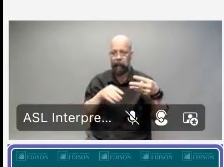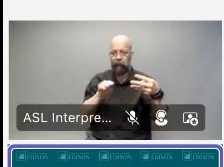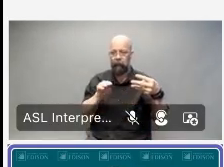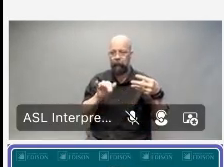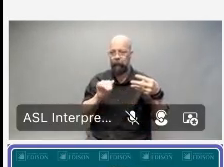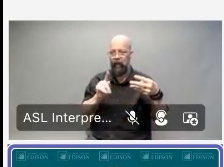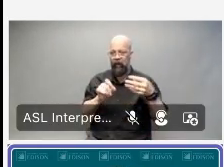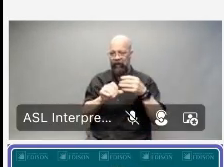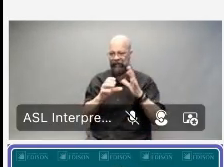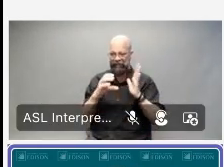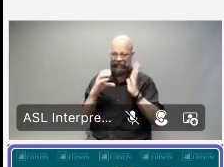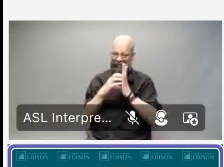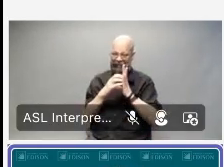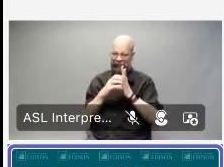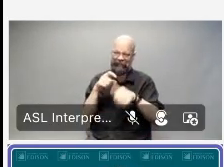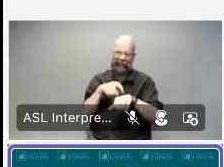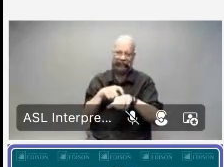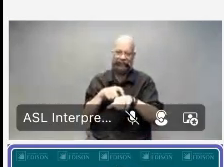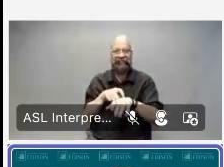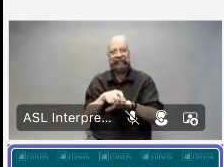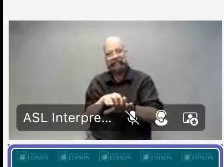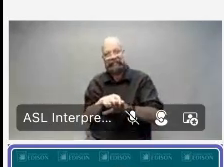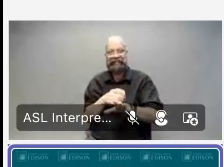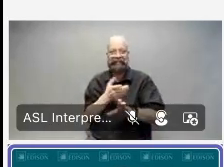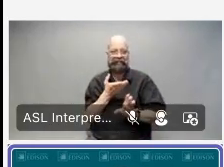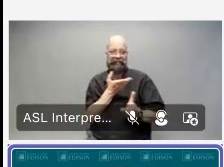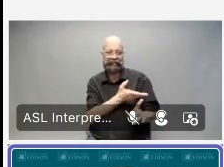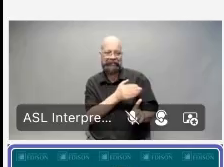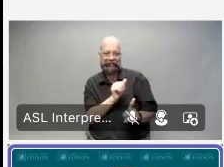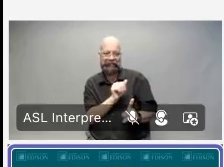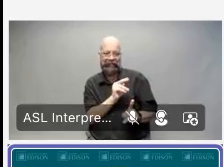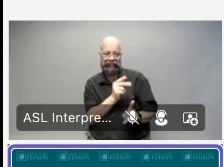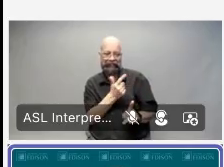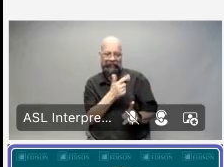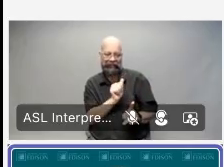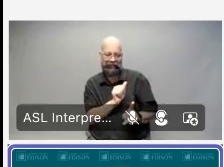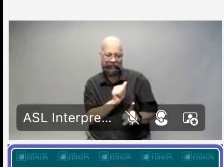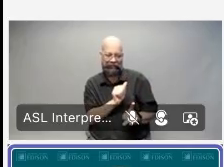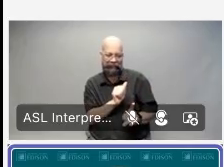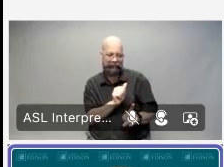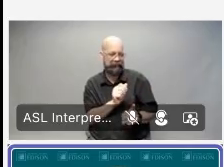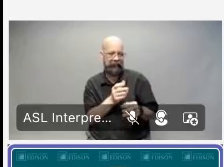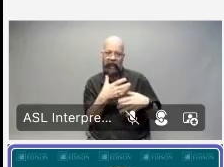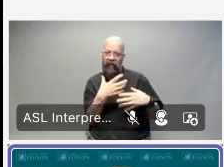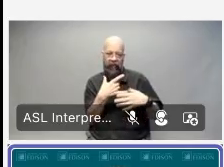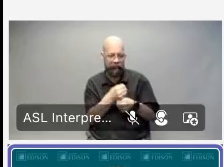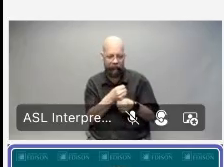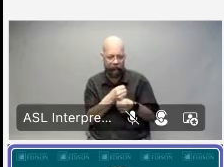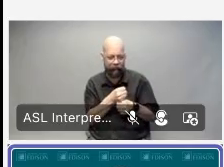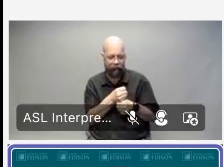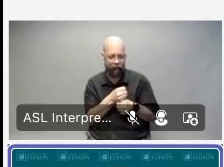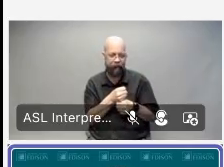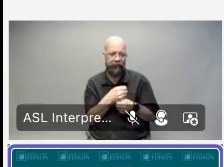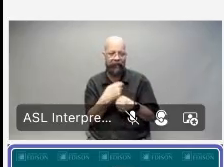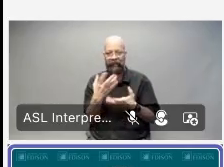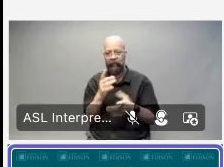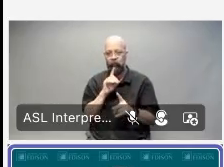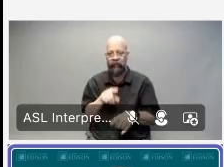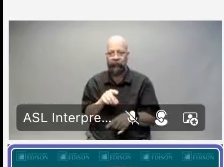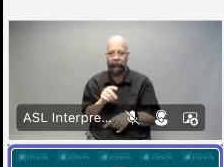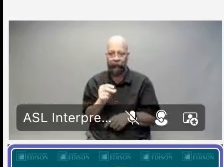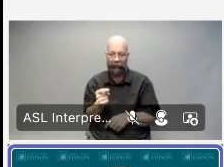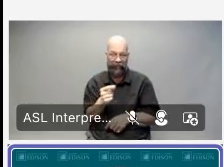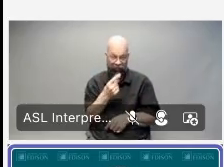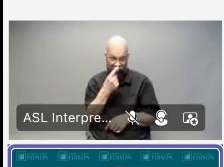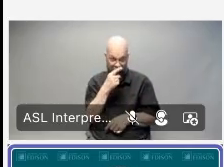longer question. In the interest of time, I'm going to have my colleague Angela Babcock come on, just quickly summarize and provide a response. So Angela,